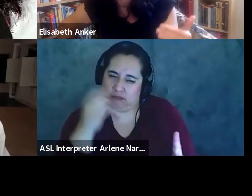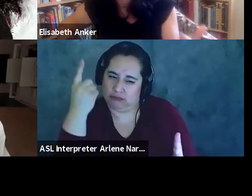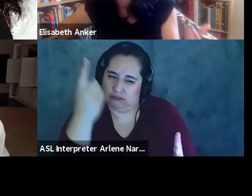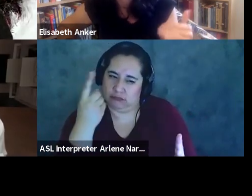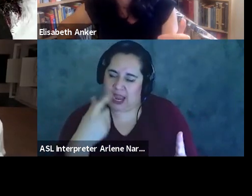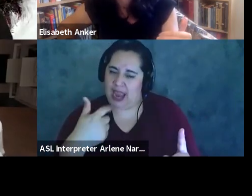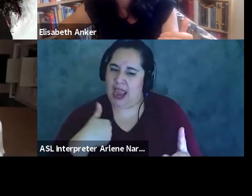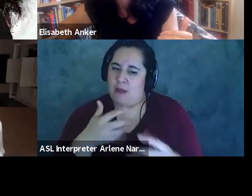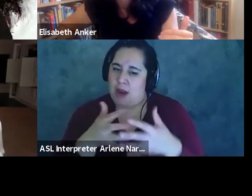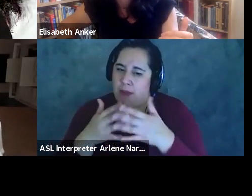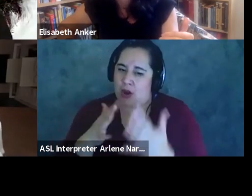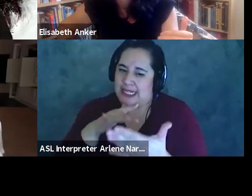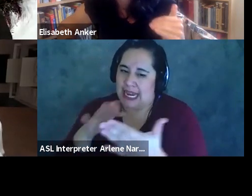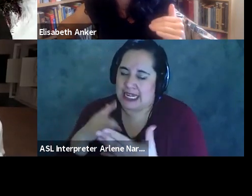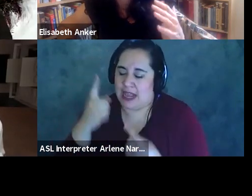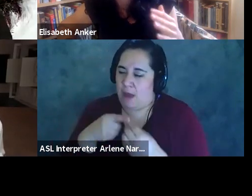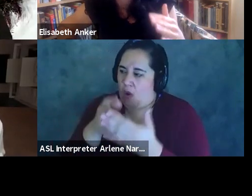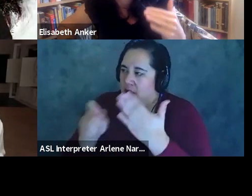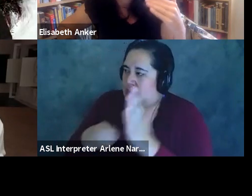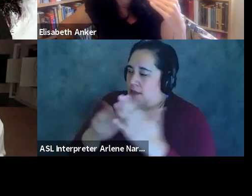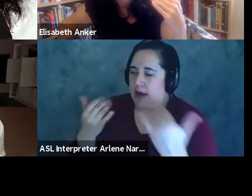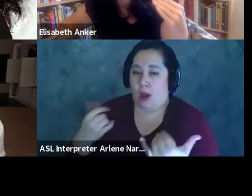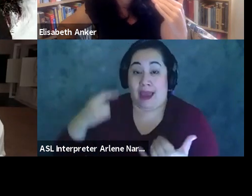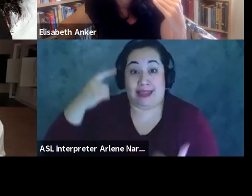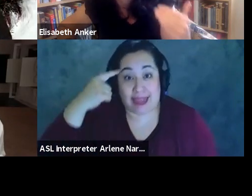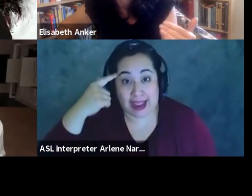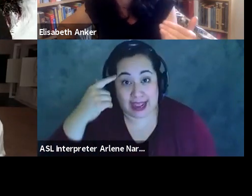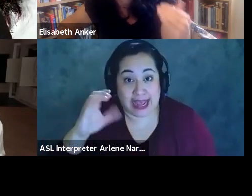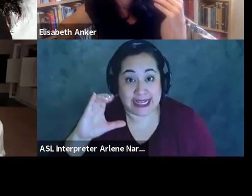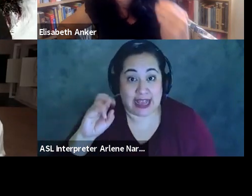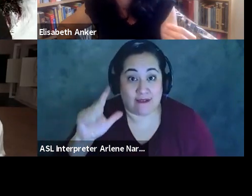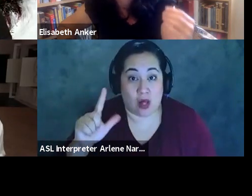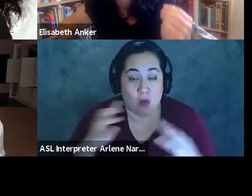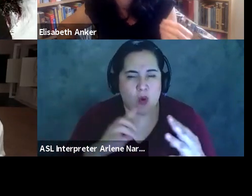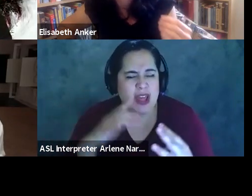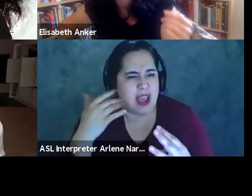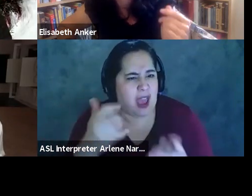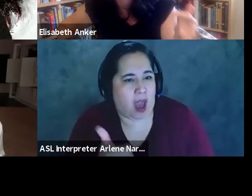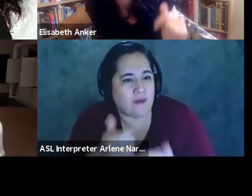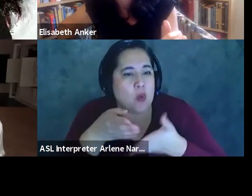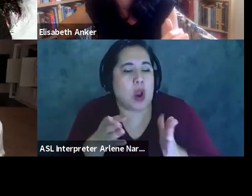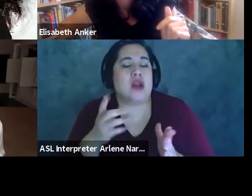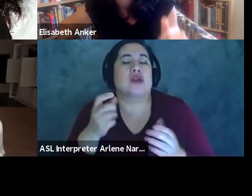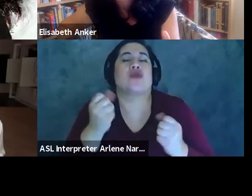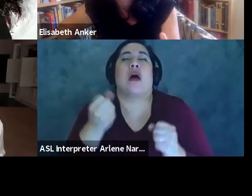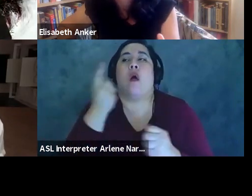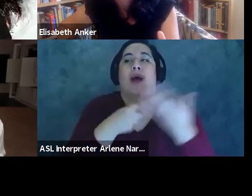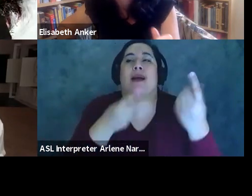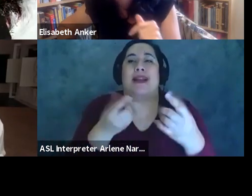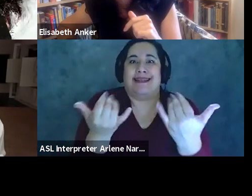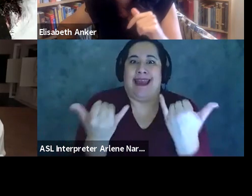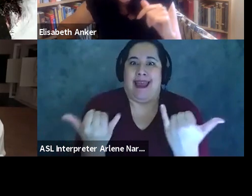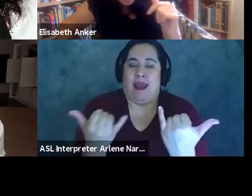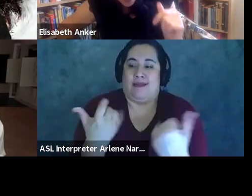in American studies and thinking about our moment, I think Civil War is actually a quite helpful optic to try to understand what's happening in our present